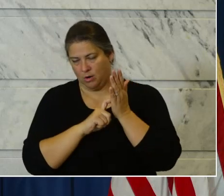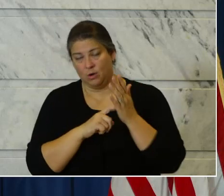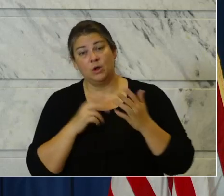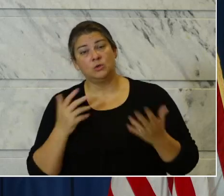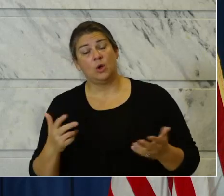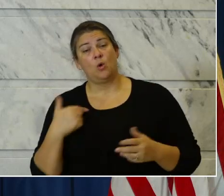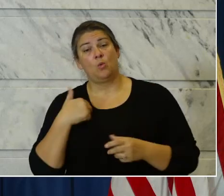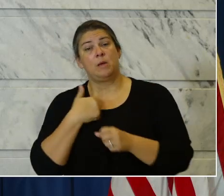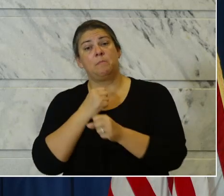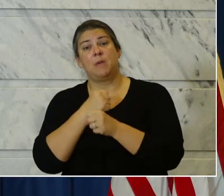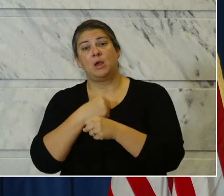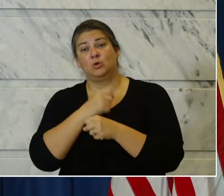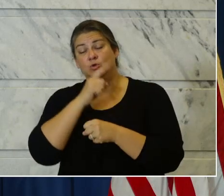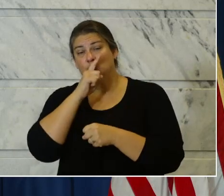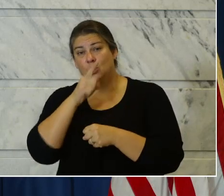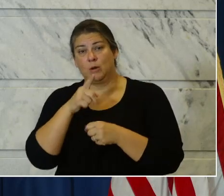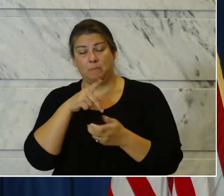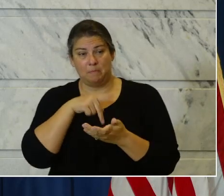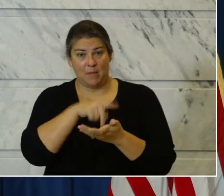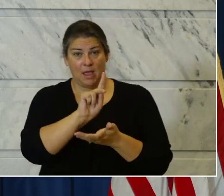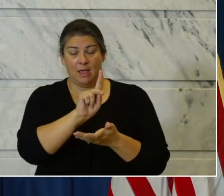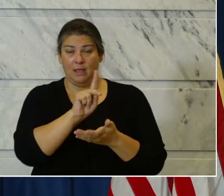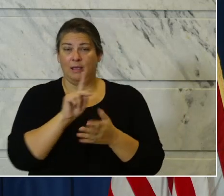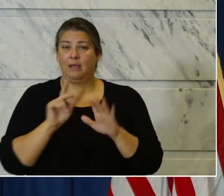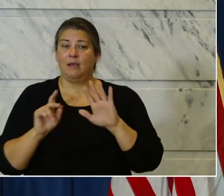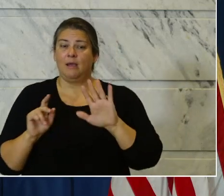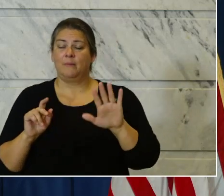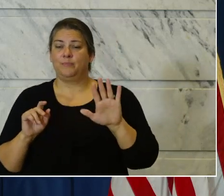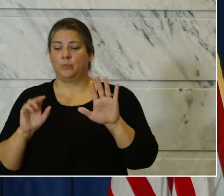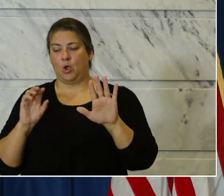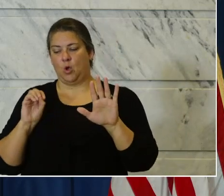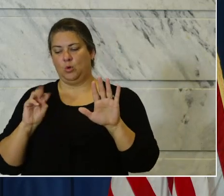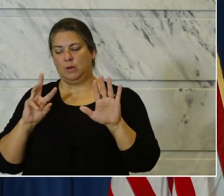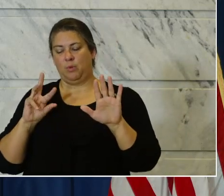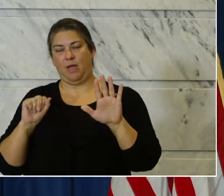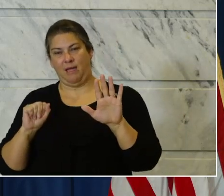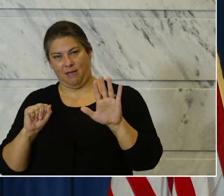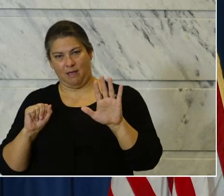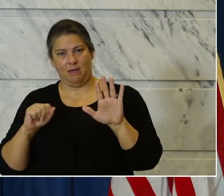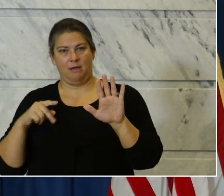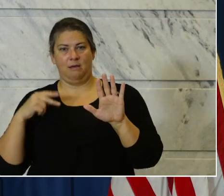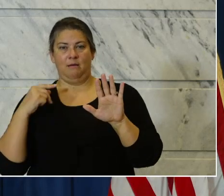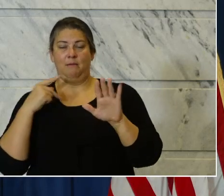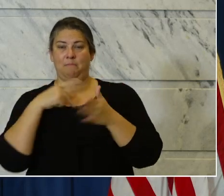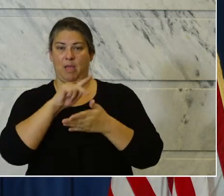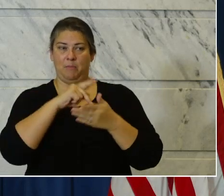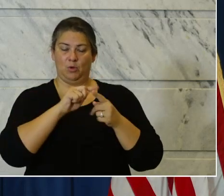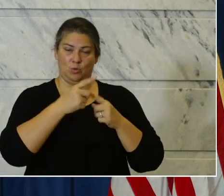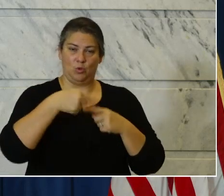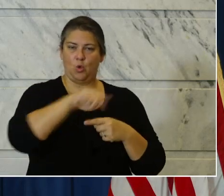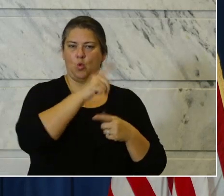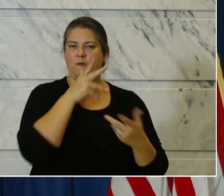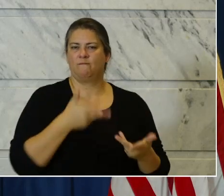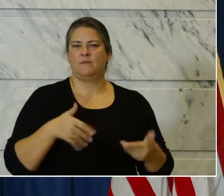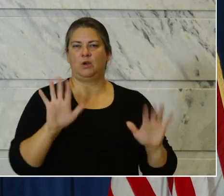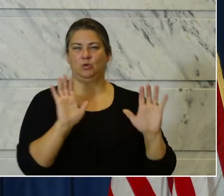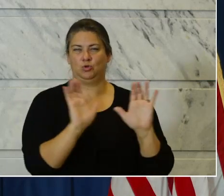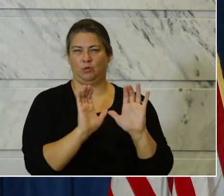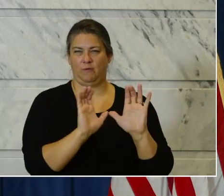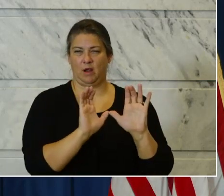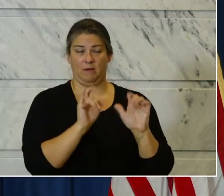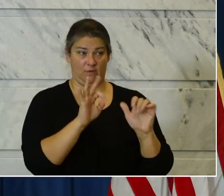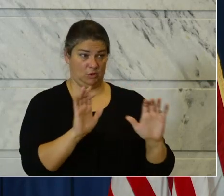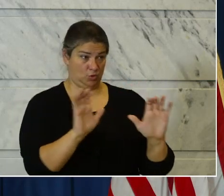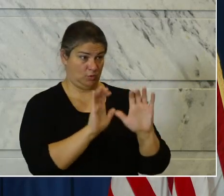out the LWA payments to people who had already certified, so we could get the money to you quicker and into our economy